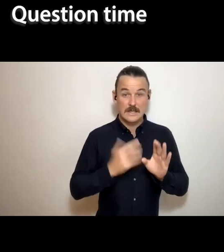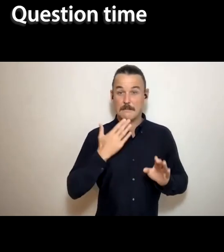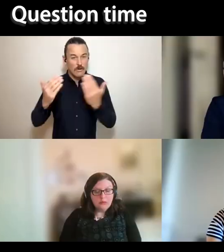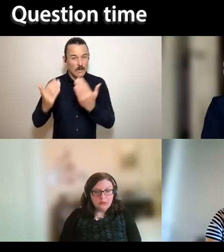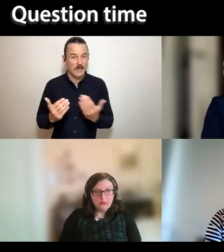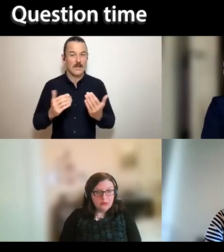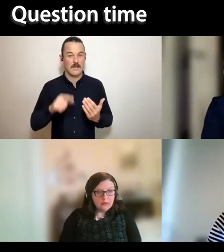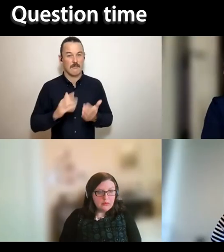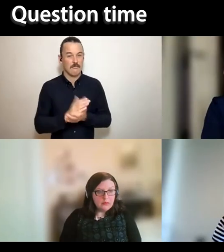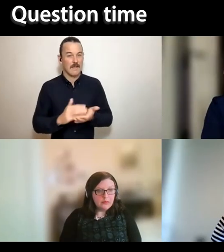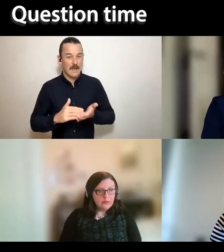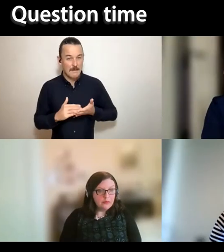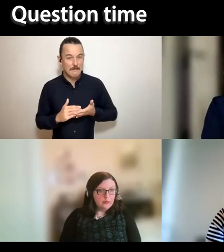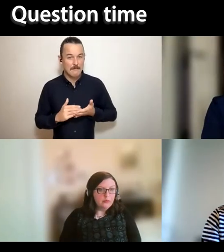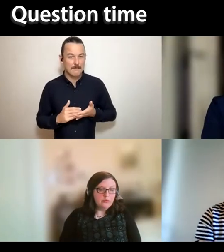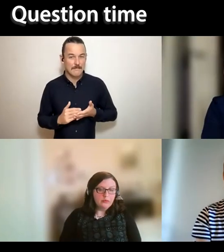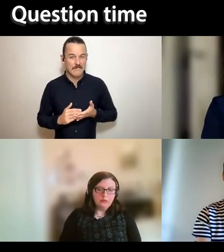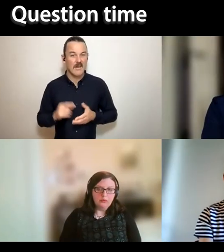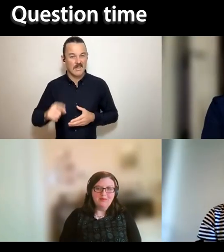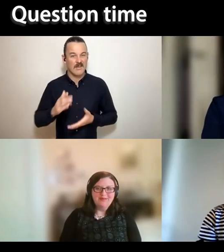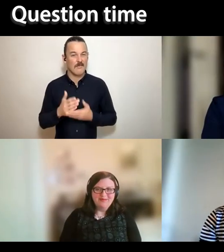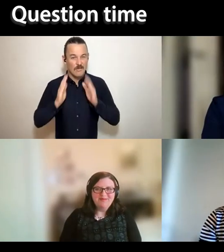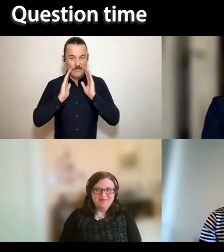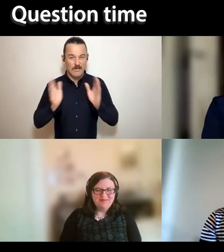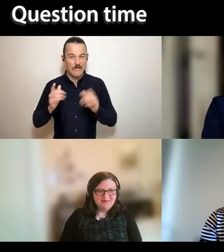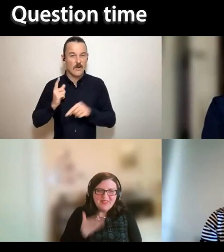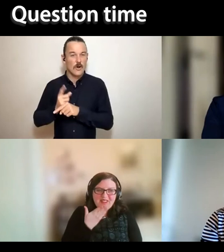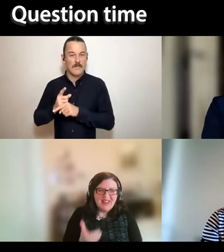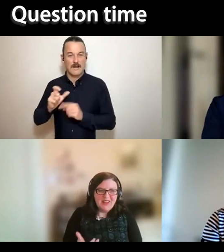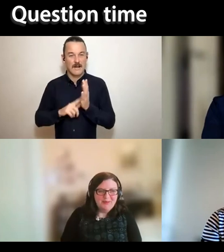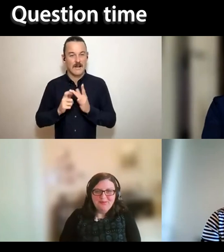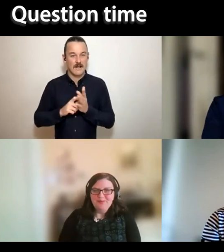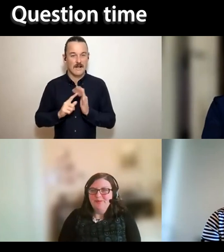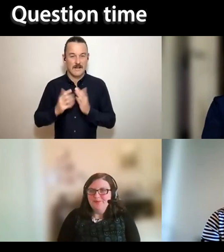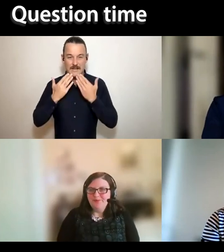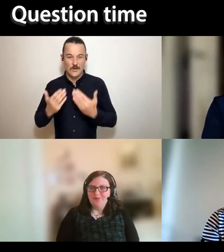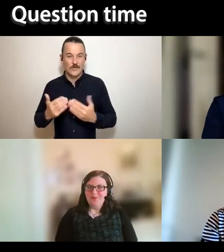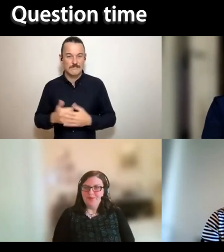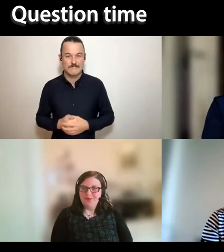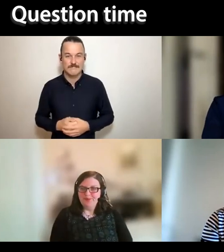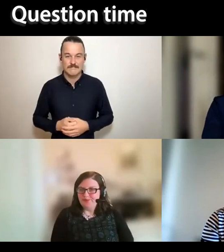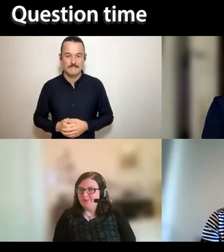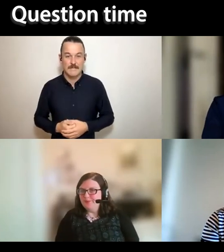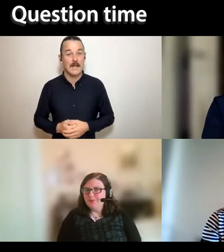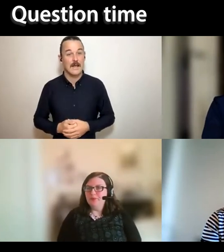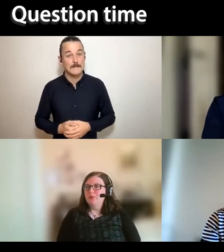Uh, that's a really wonderful comment, Claire. Thank you so much. Um,